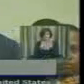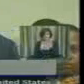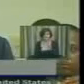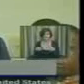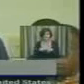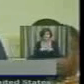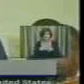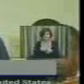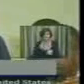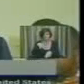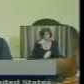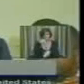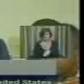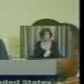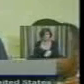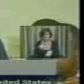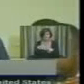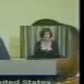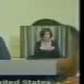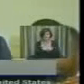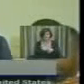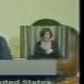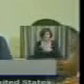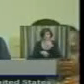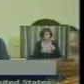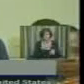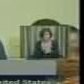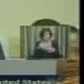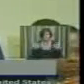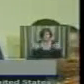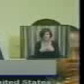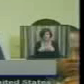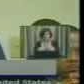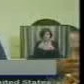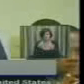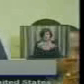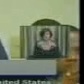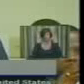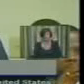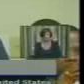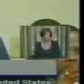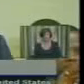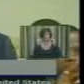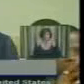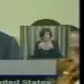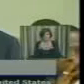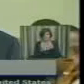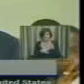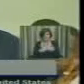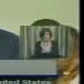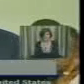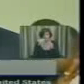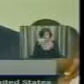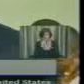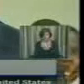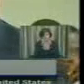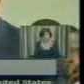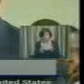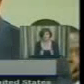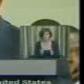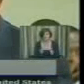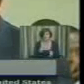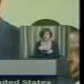of our nation, and much like our world, matches the state of our nation's new leader. For all of us, the people of the Virgin